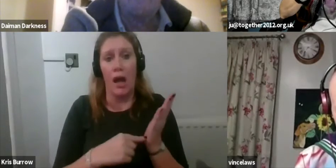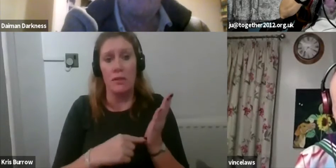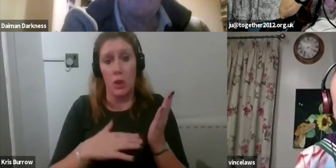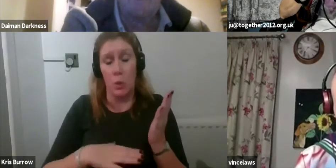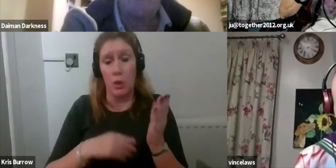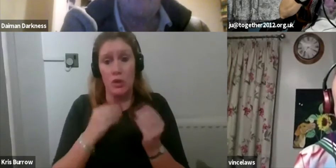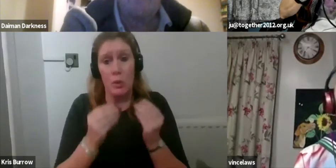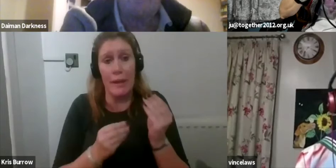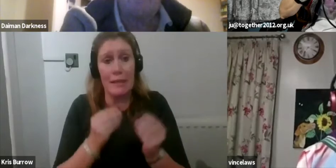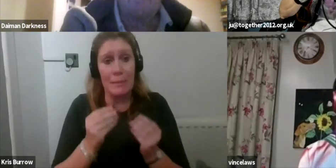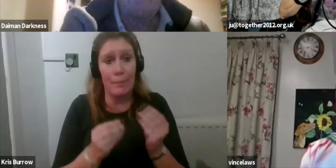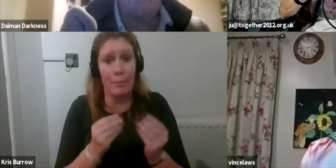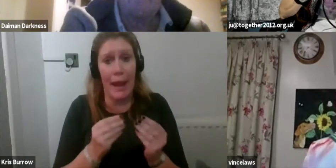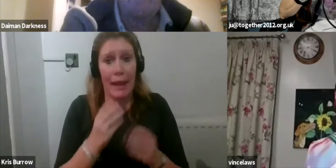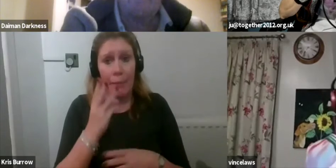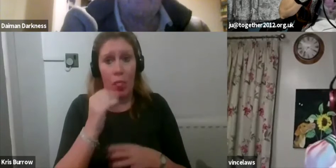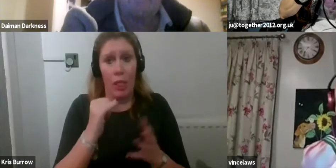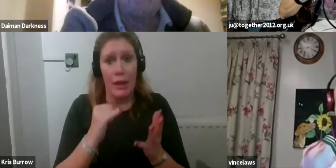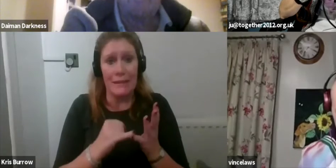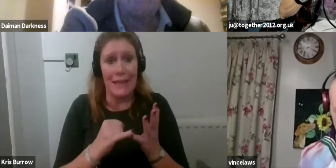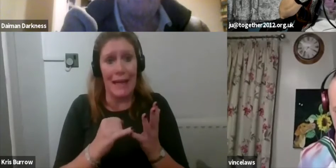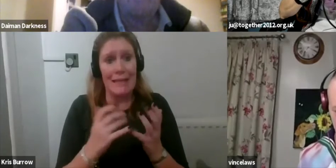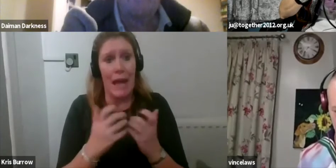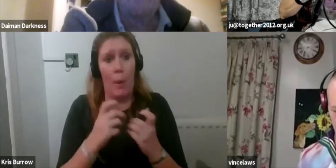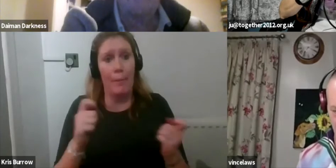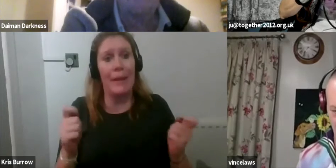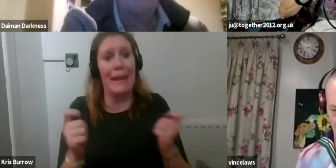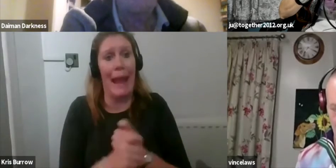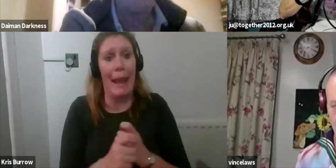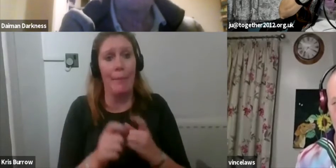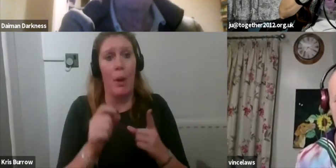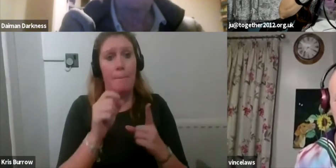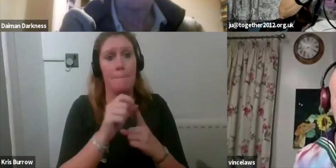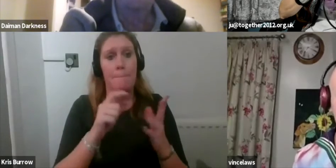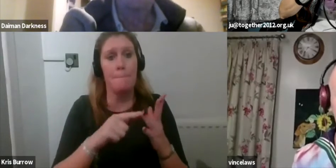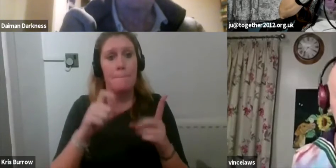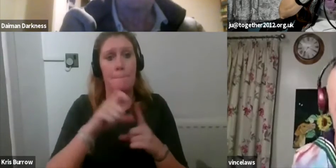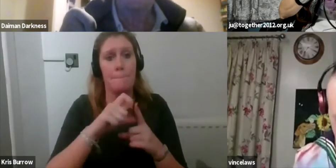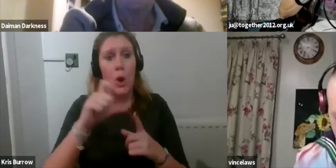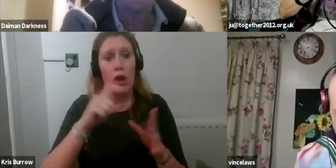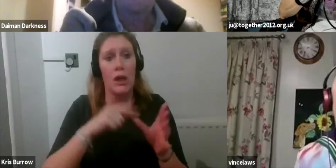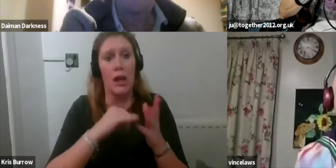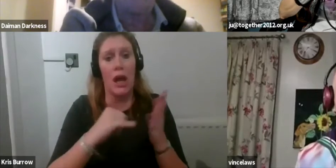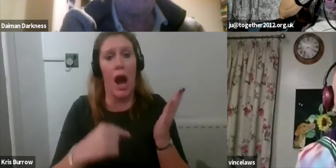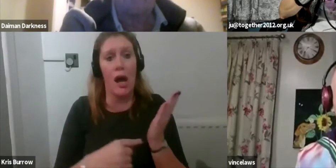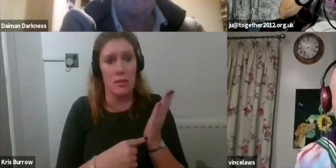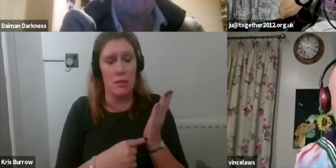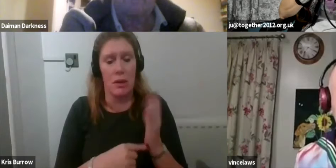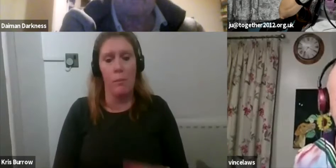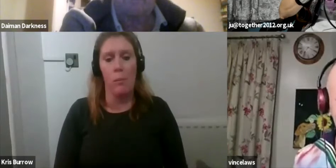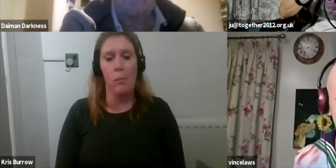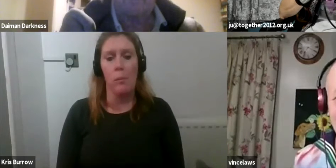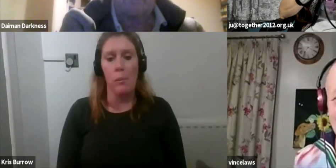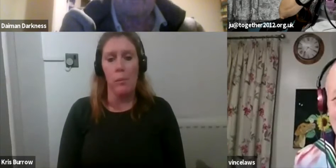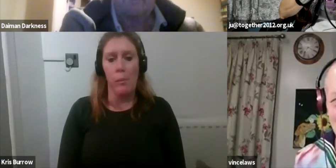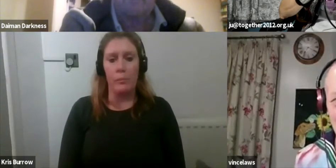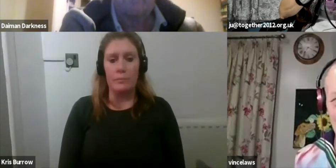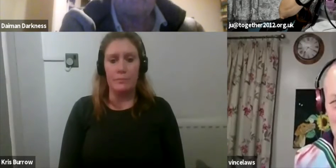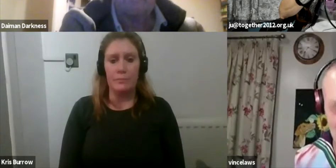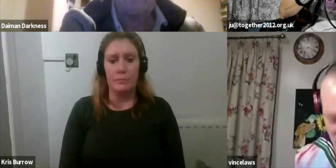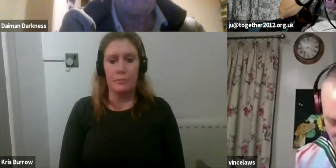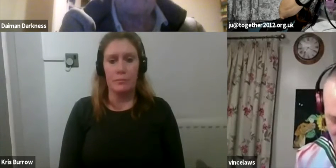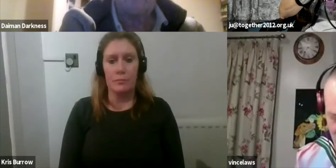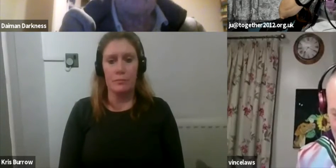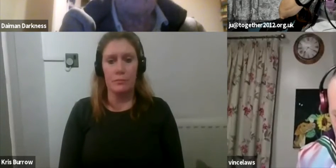30 seconds how it became a podcast, Vince? Yes, I'd love to. Well, it was